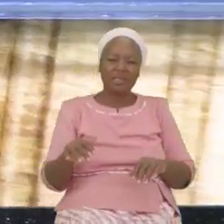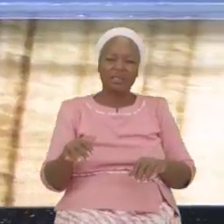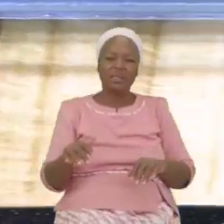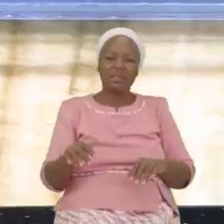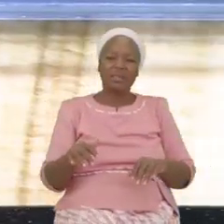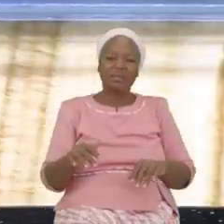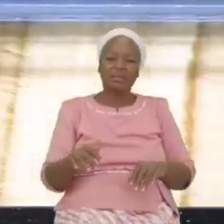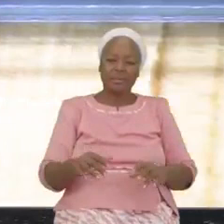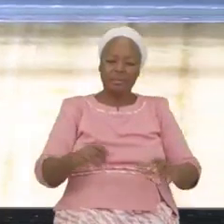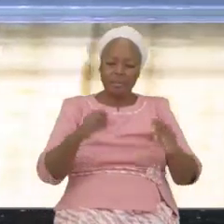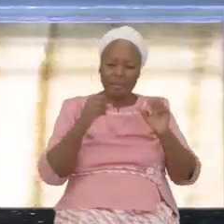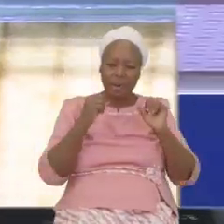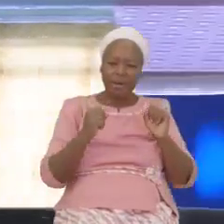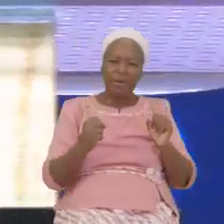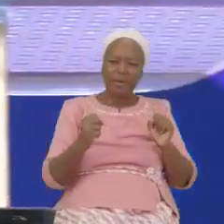Power.